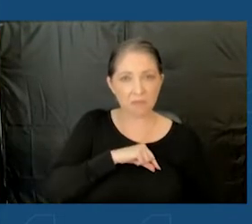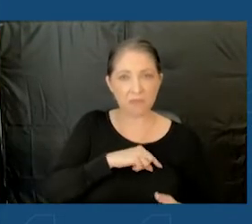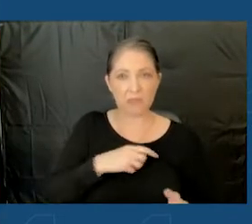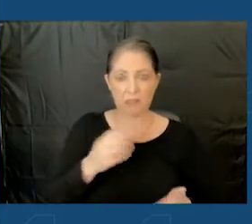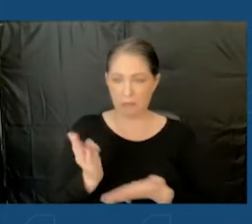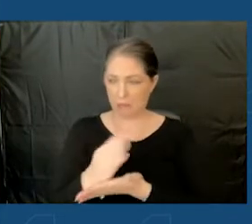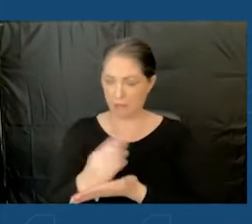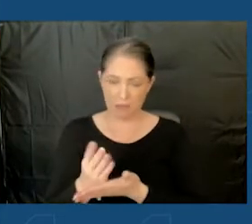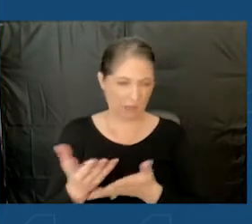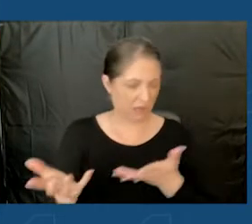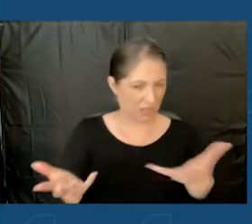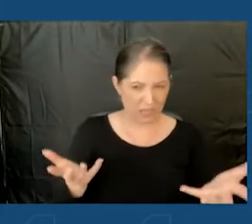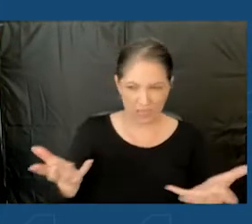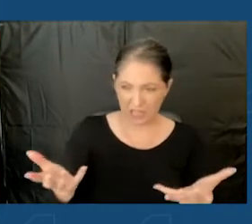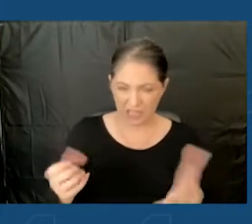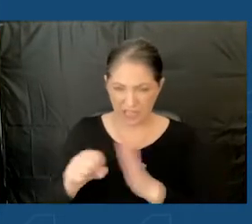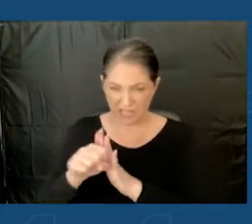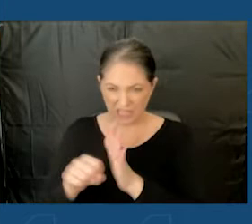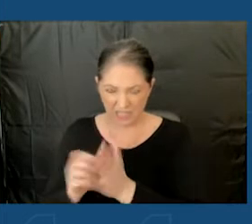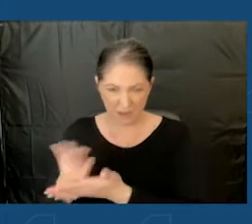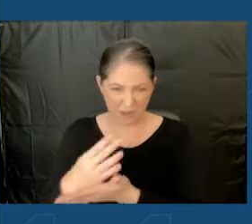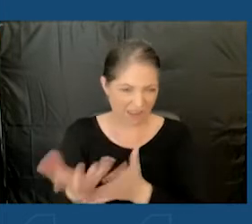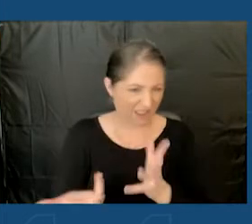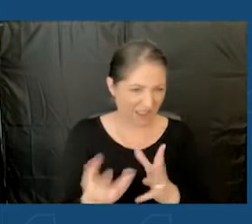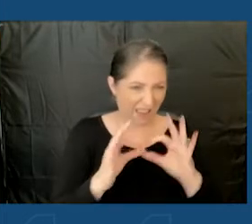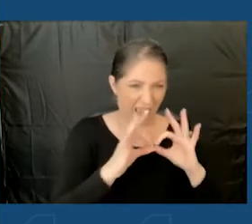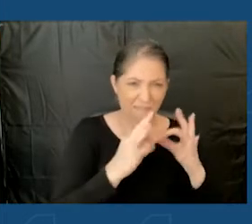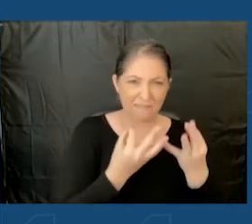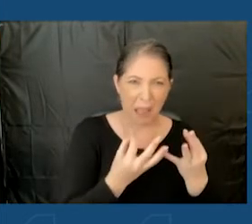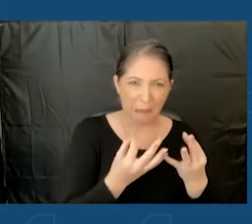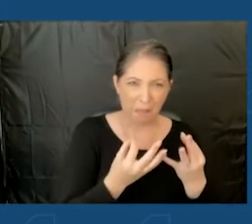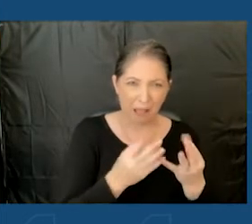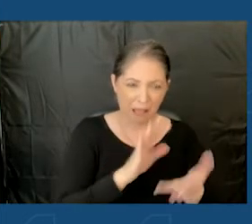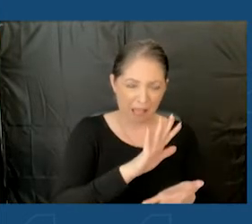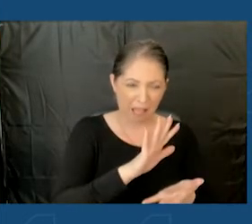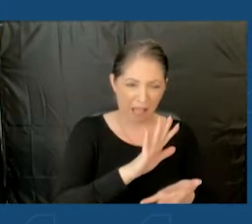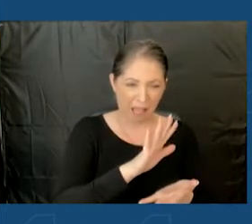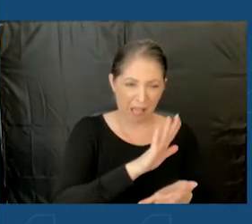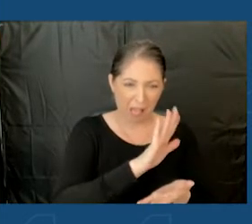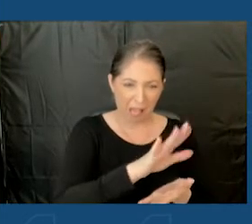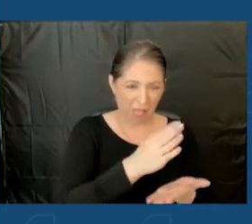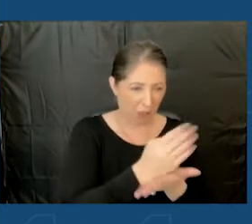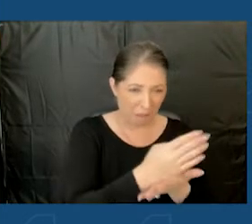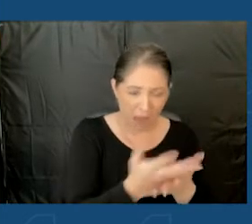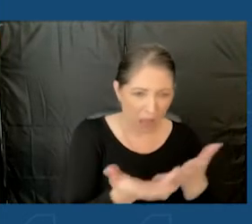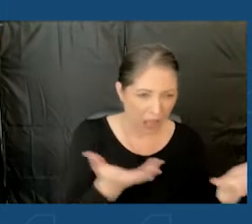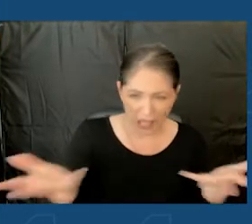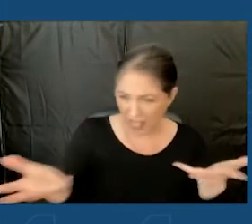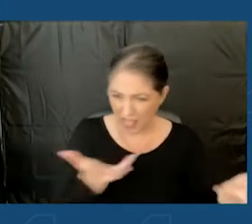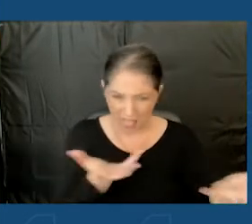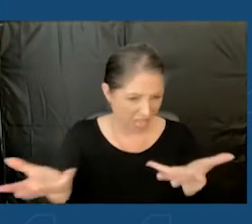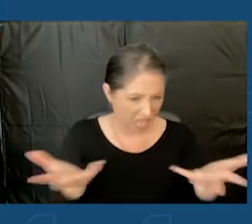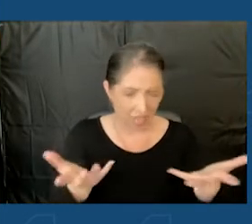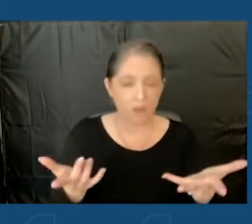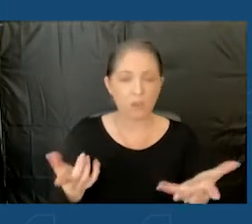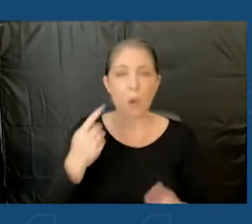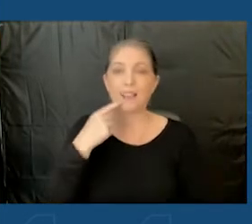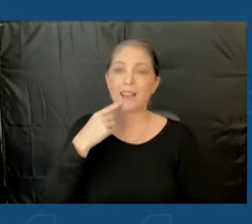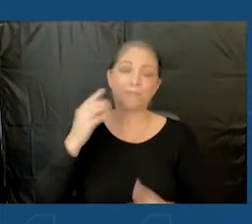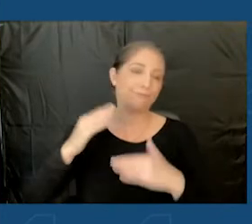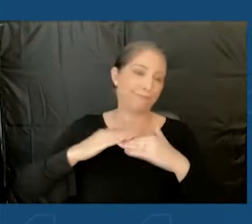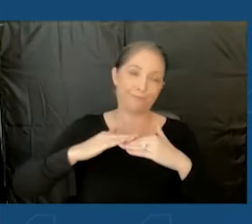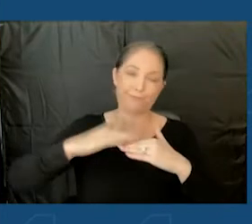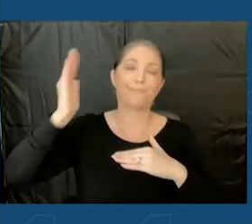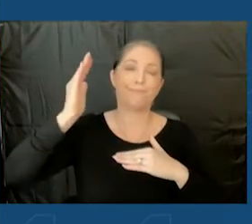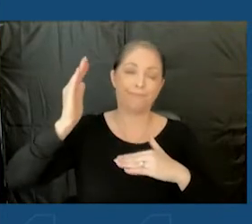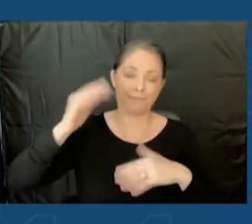the statewide budget add up. How does a family sitting at their dinner table make this add up? So I said, let's go higher, let's go big.